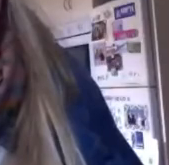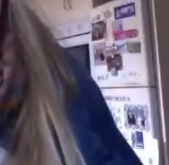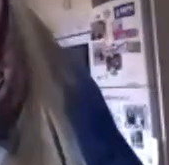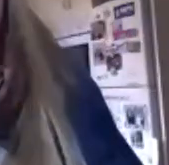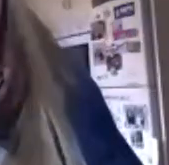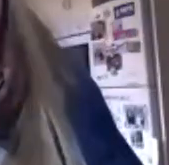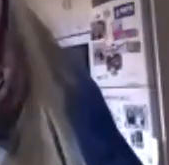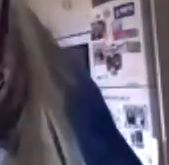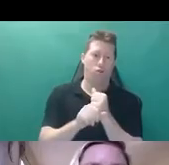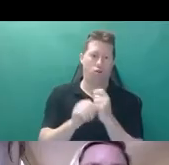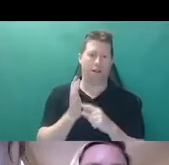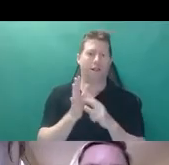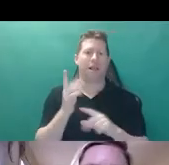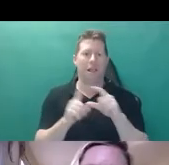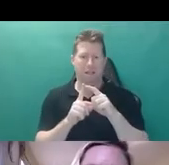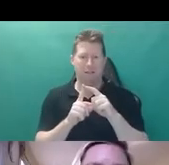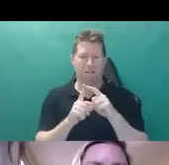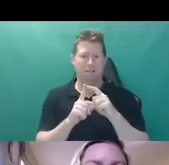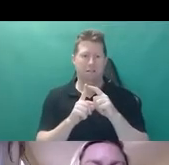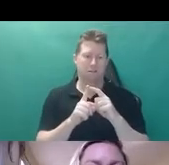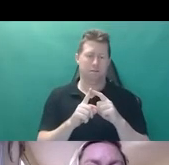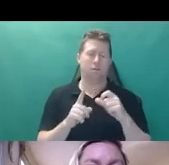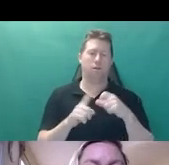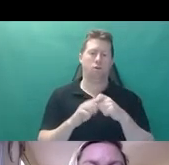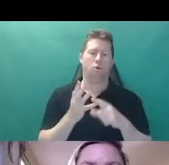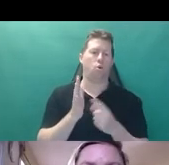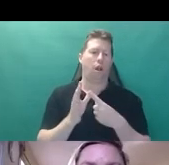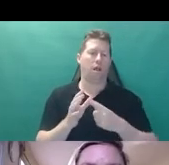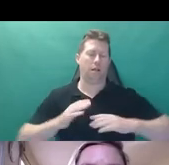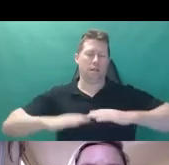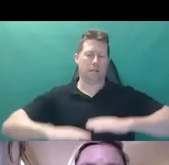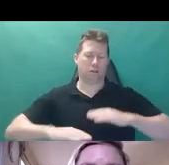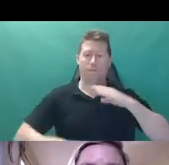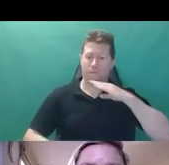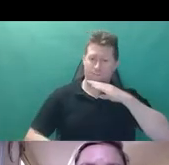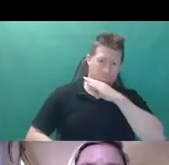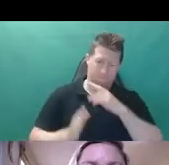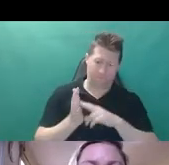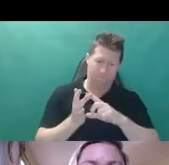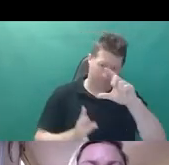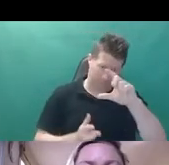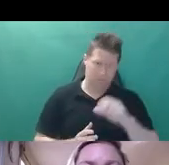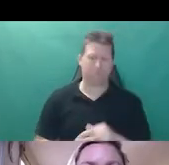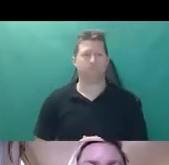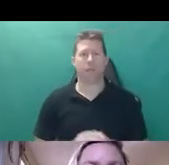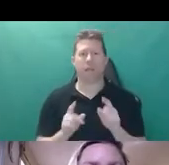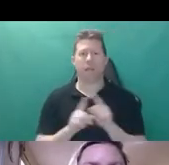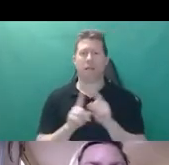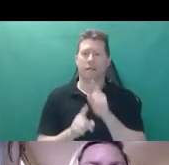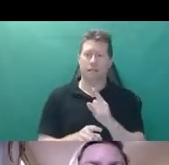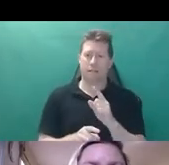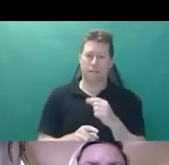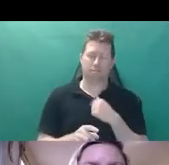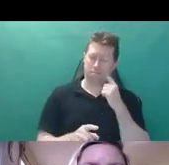lands of the Kulin Nation in Victoria. And as Karen mentioned I I identify someone with a